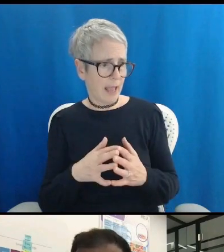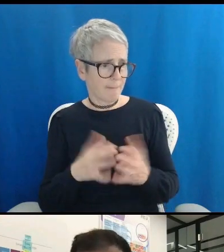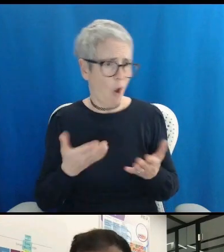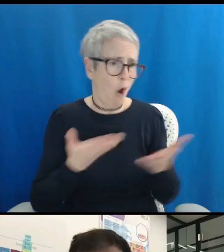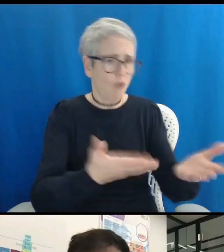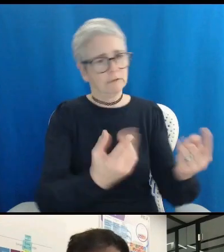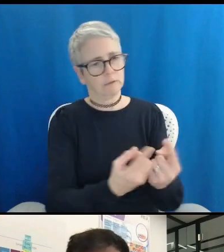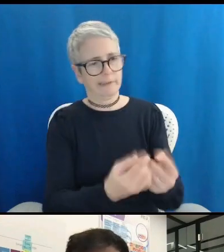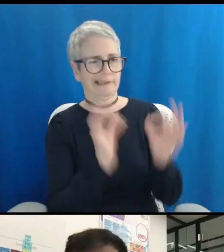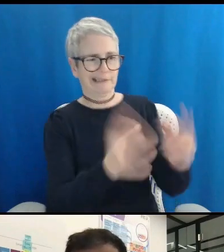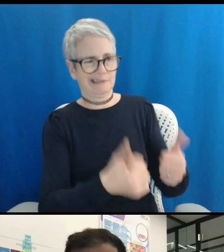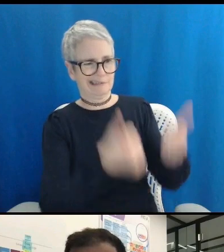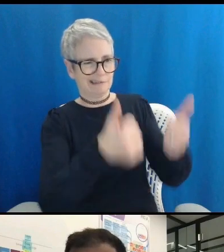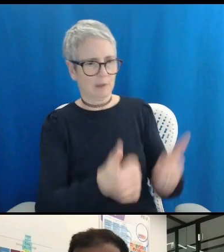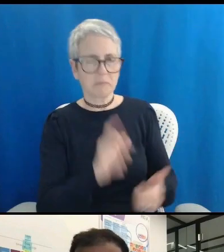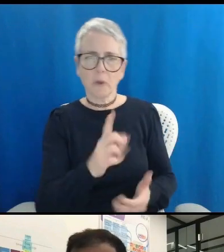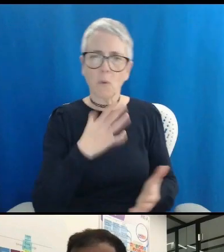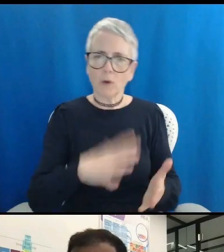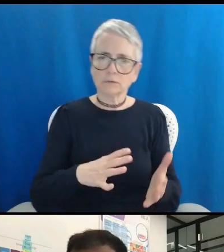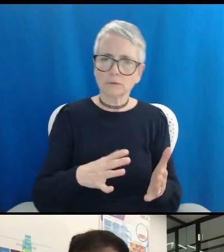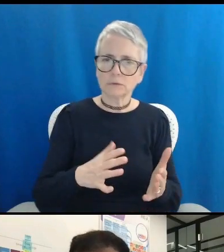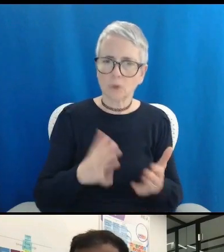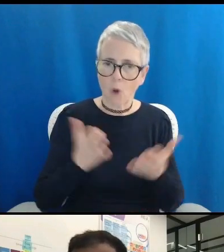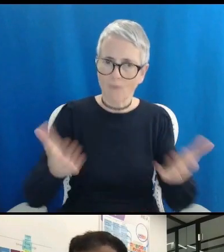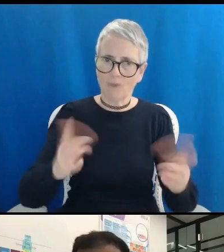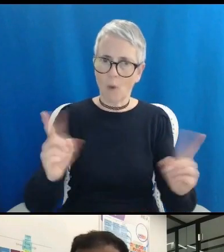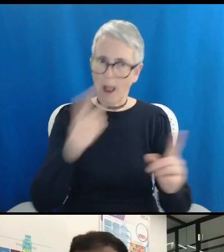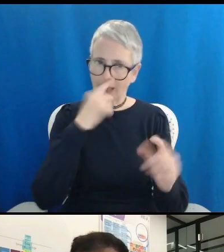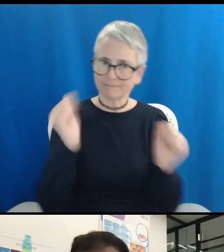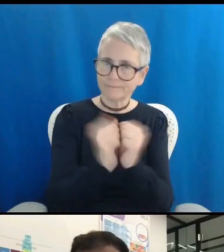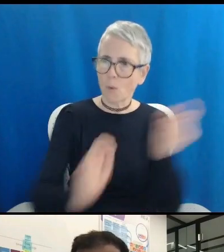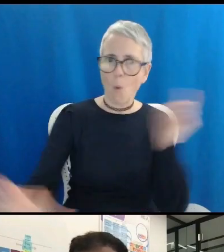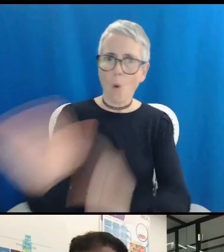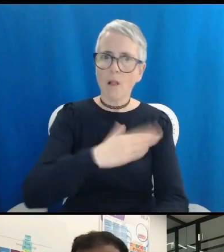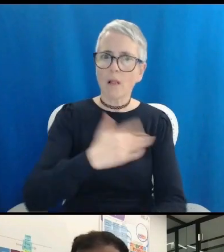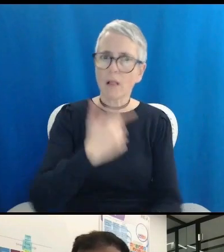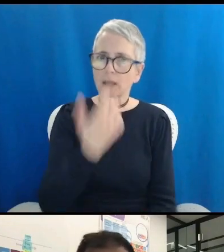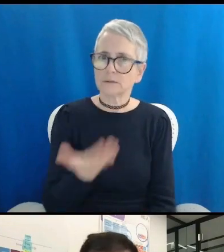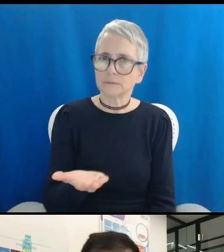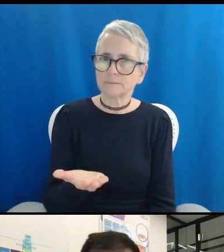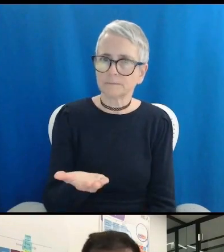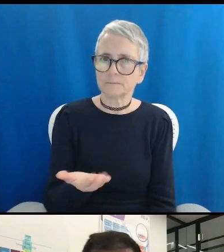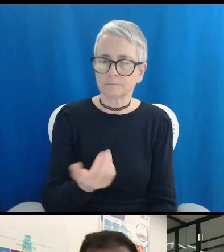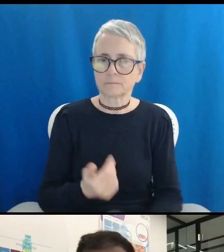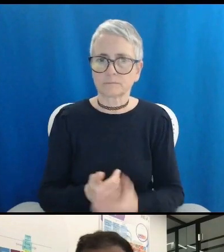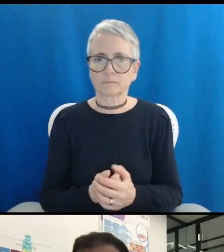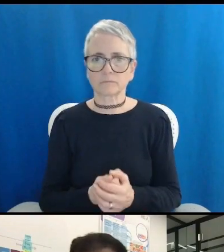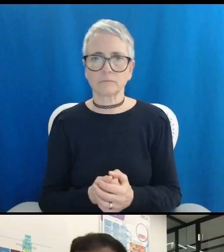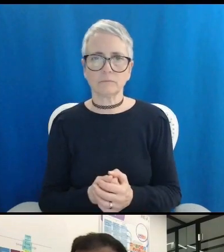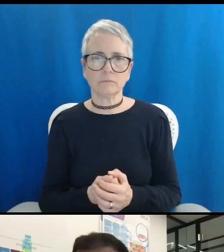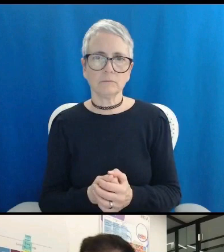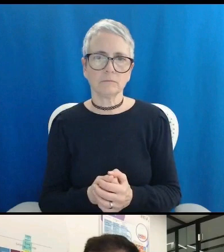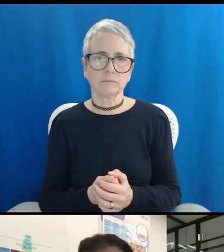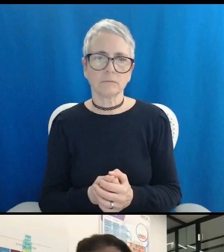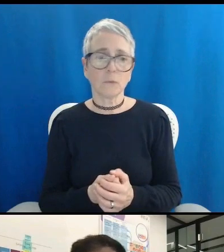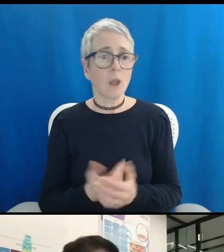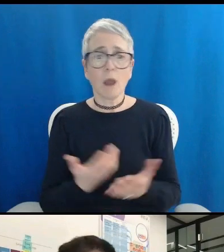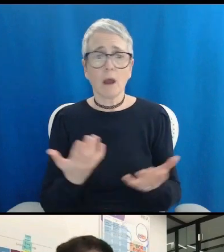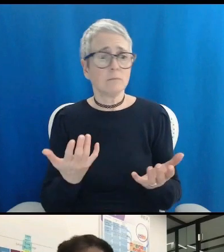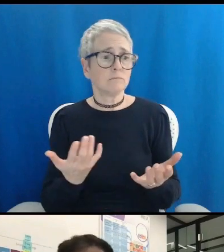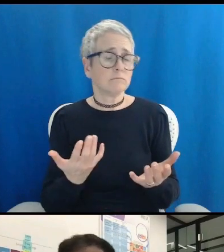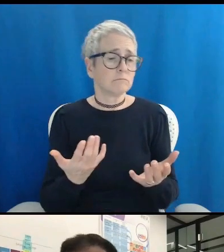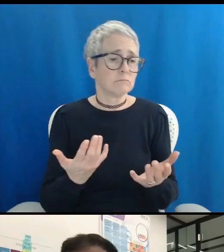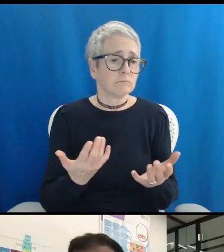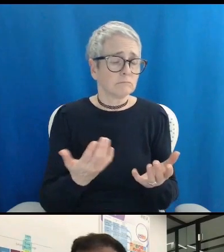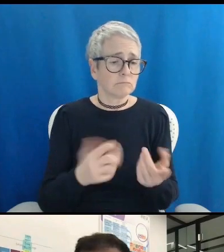fit everyone in the world. And there are two methods that we built and we work with the organization. One of them called just impact and connect sustainability to